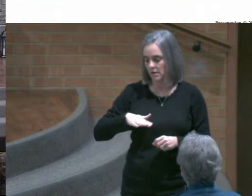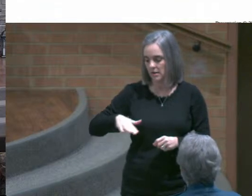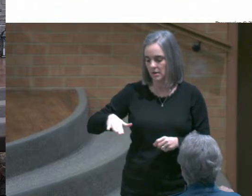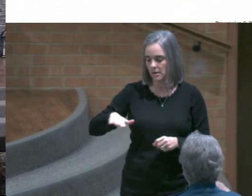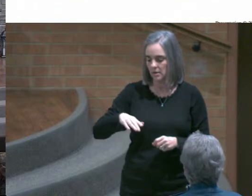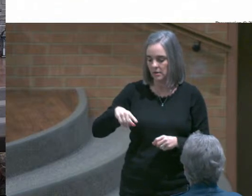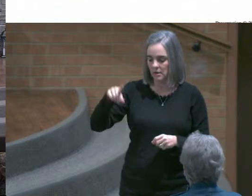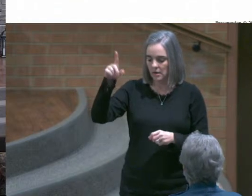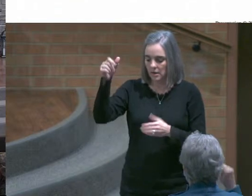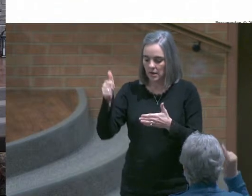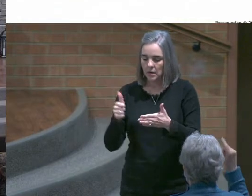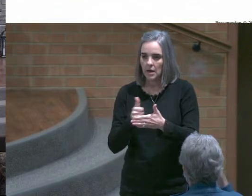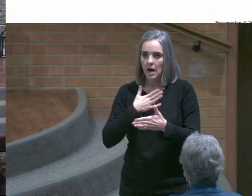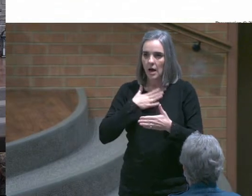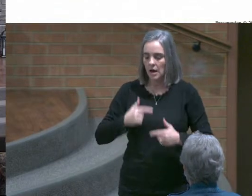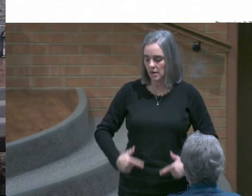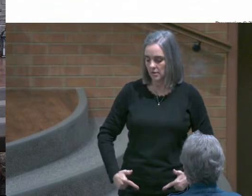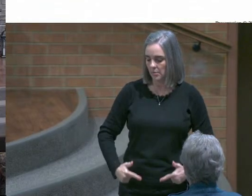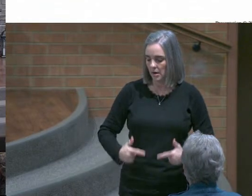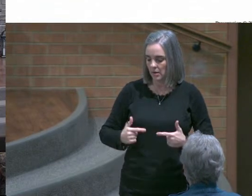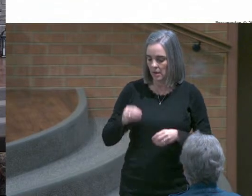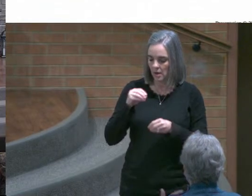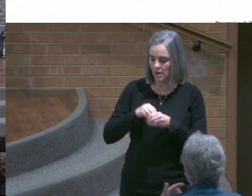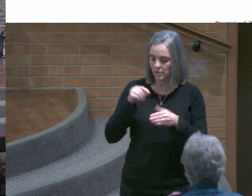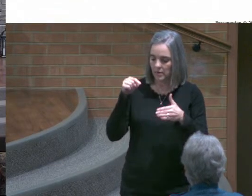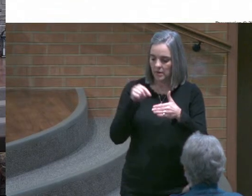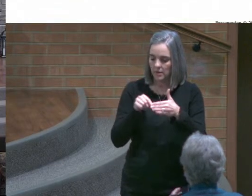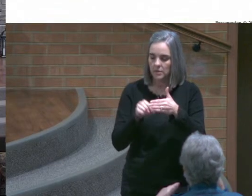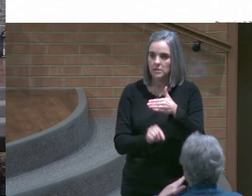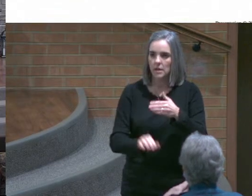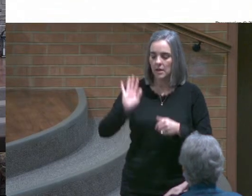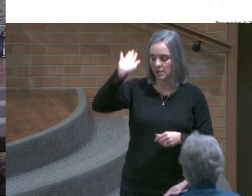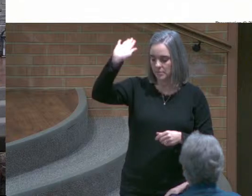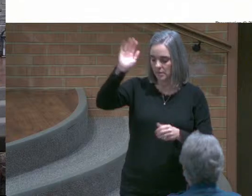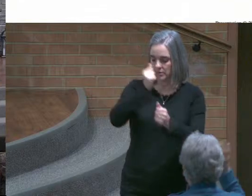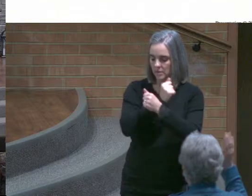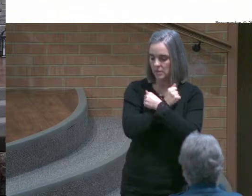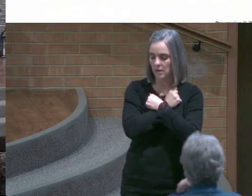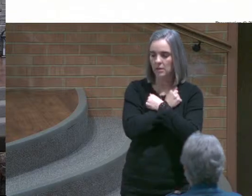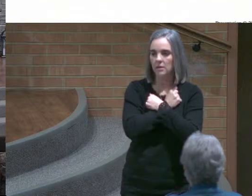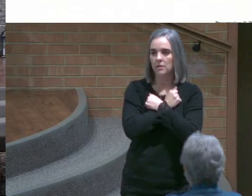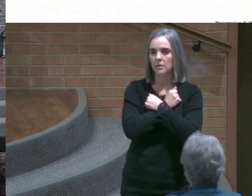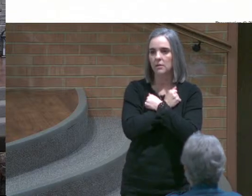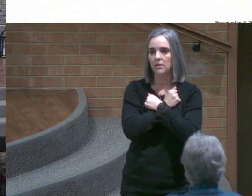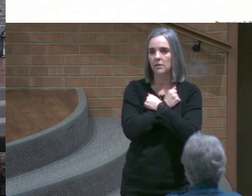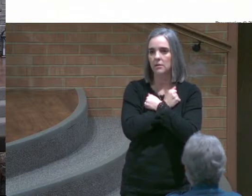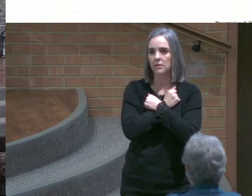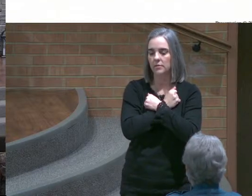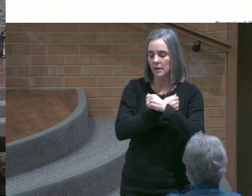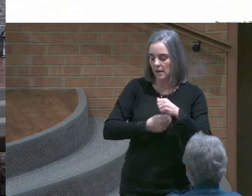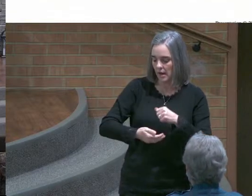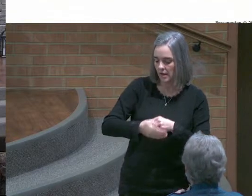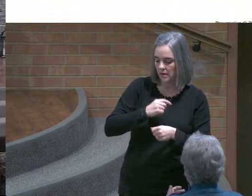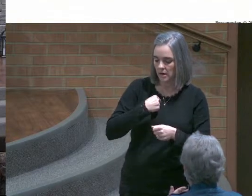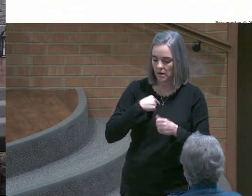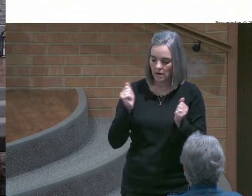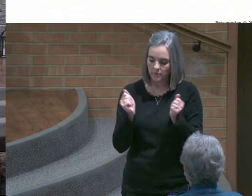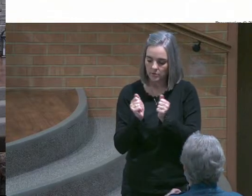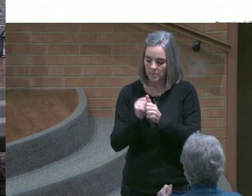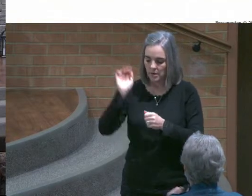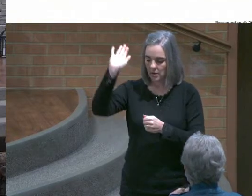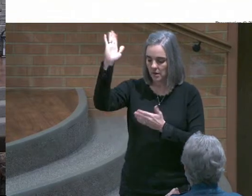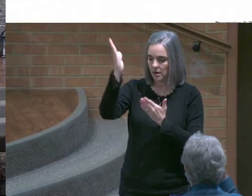thirsty land. He hides my life in the depths of his love